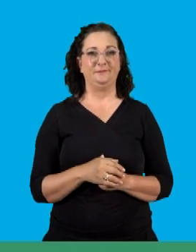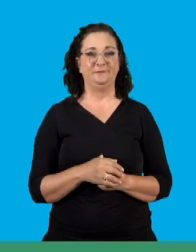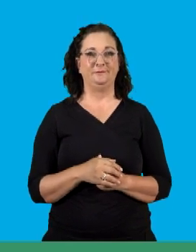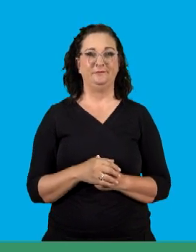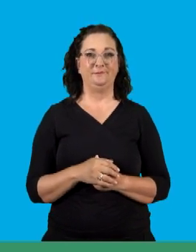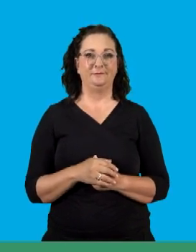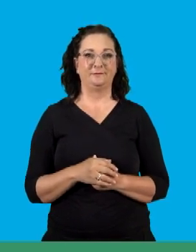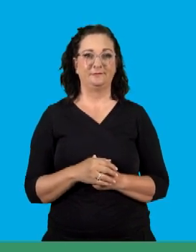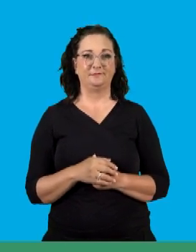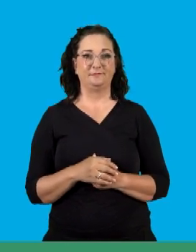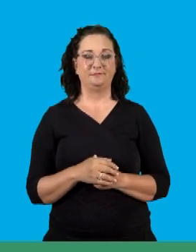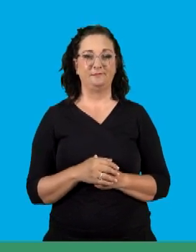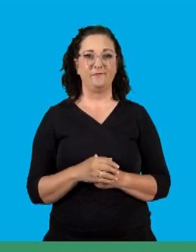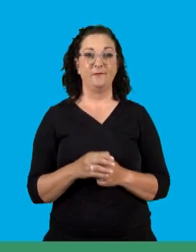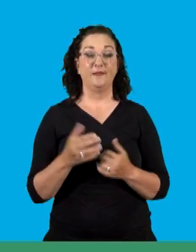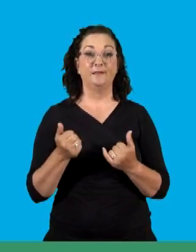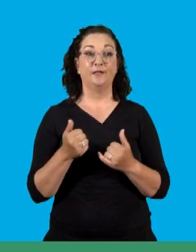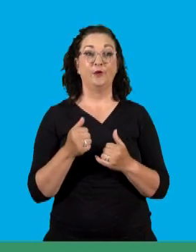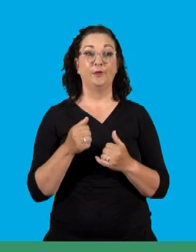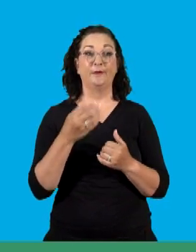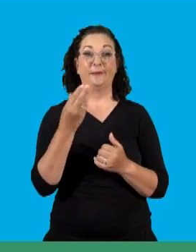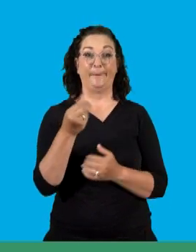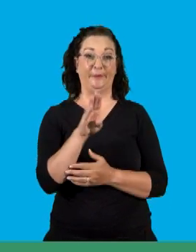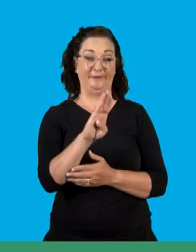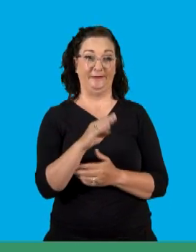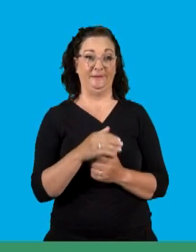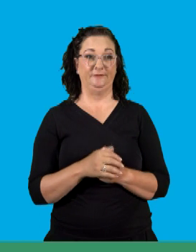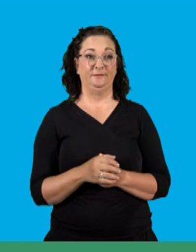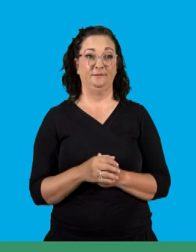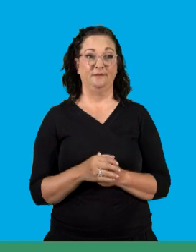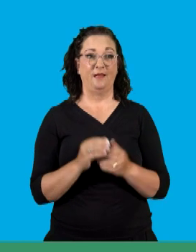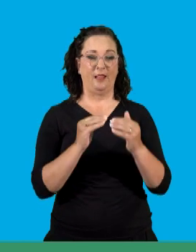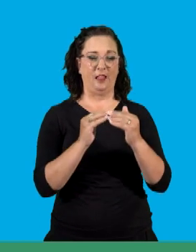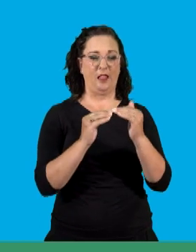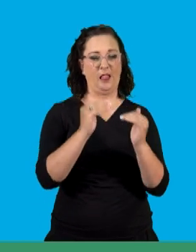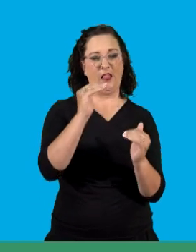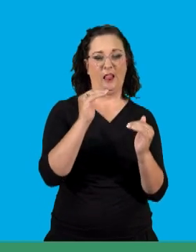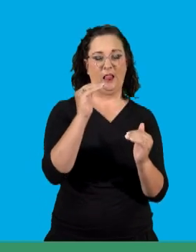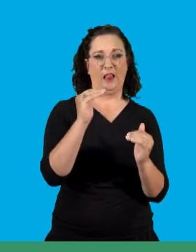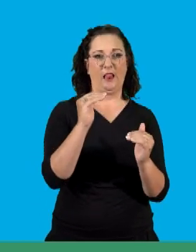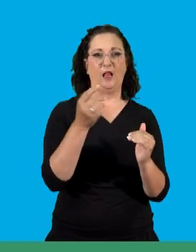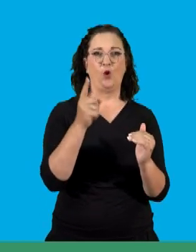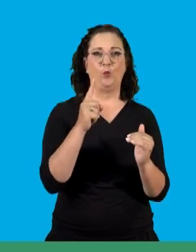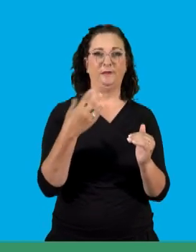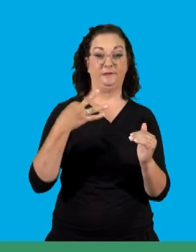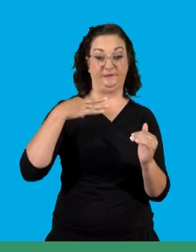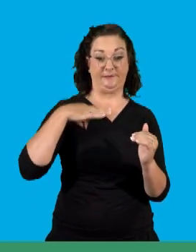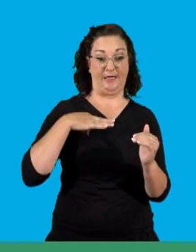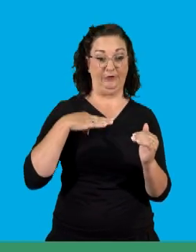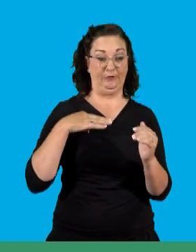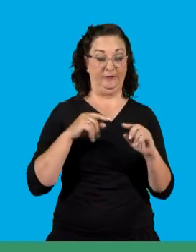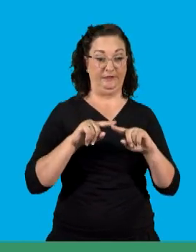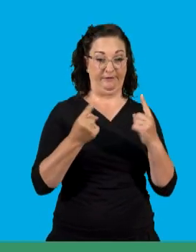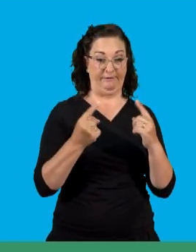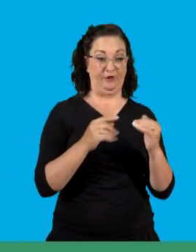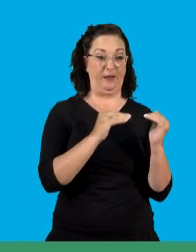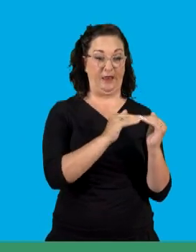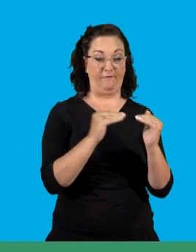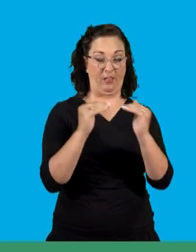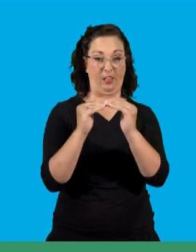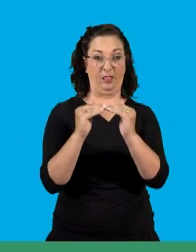be incorrect. Now let's look at number B. Inequality is the difference in income levels and wealth